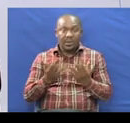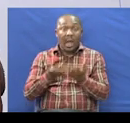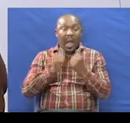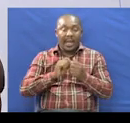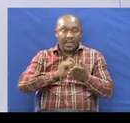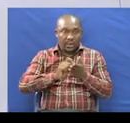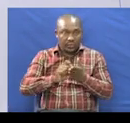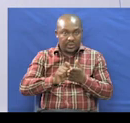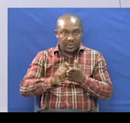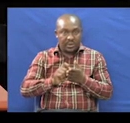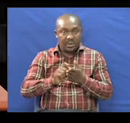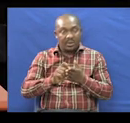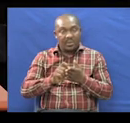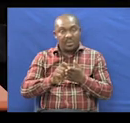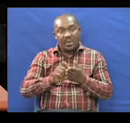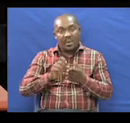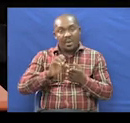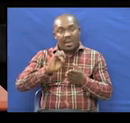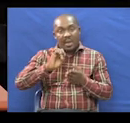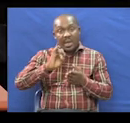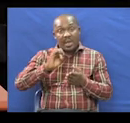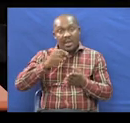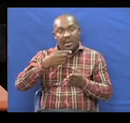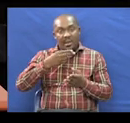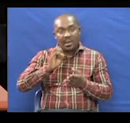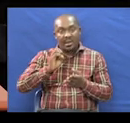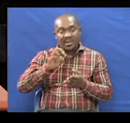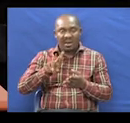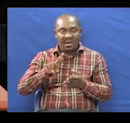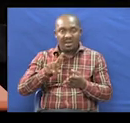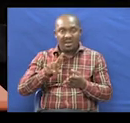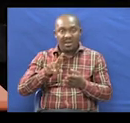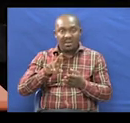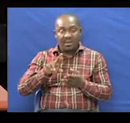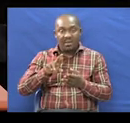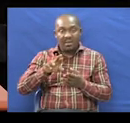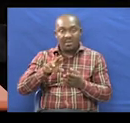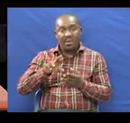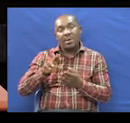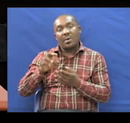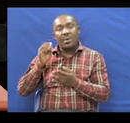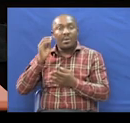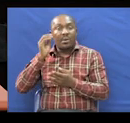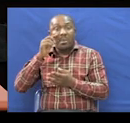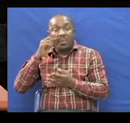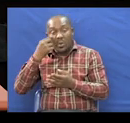to write some notes. Let me write these two examples on the board.